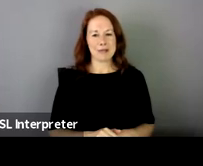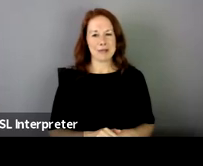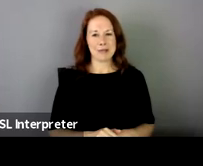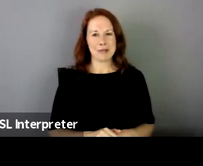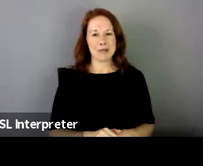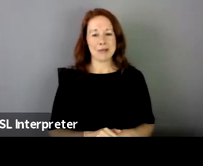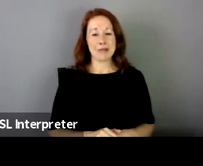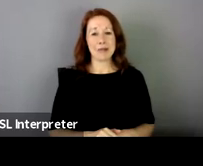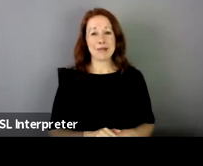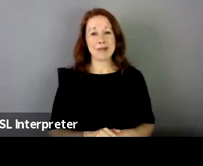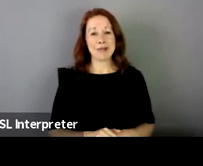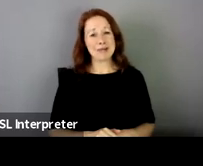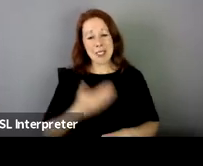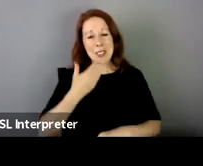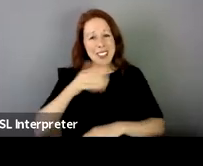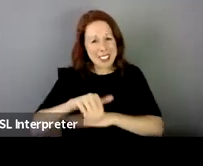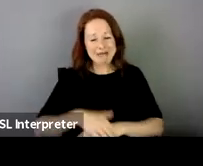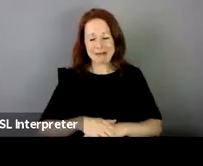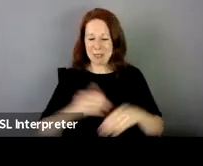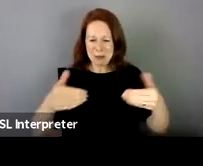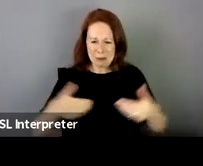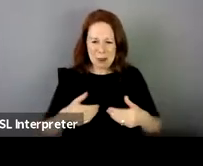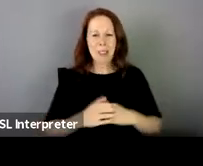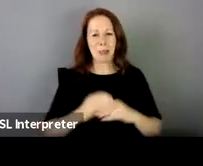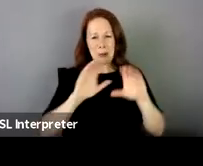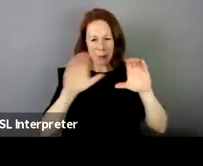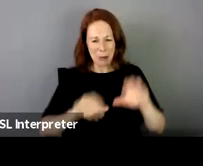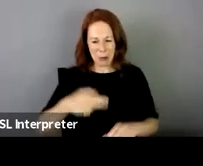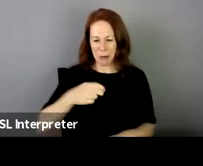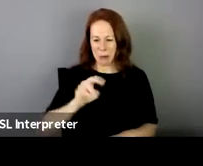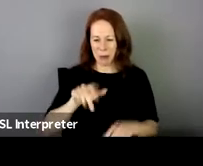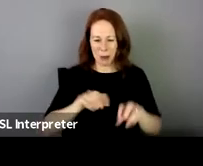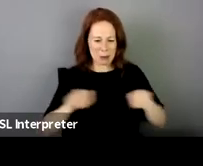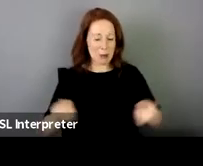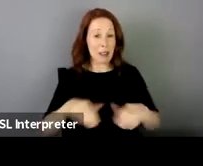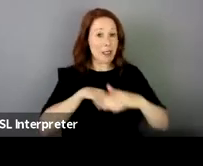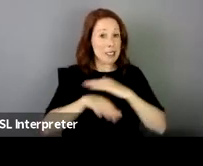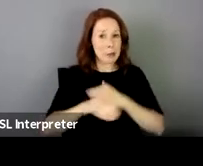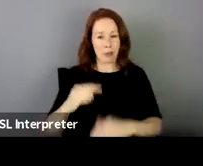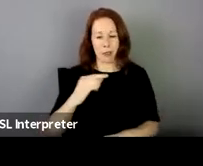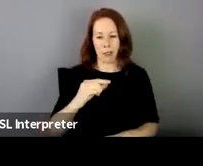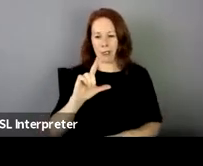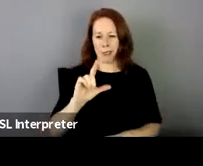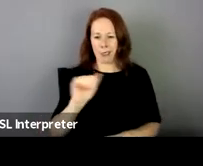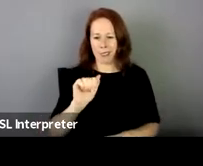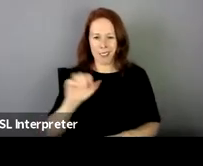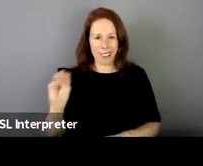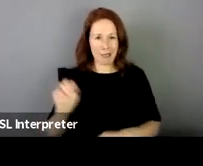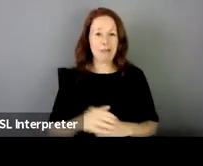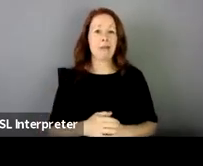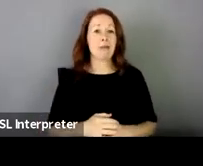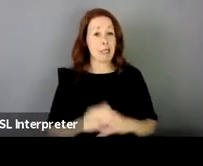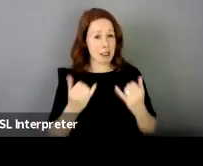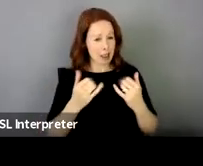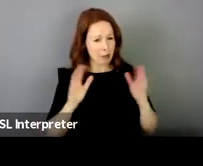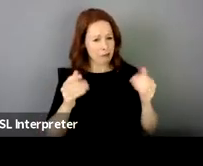So good evening and welcome to our virtual panel, Accessibility in the GLAM Sector. I'd like to begin by acknowledging that